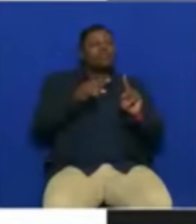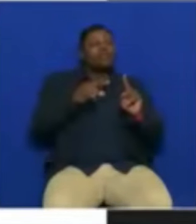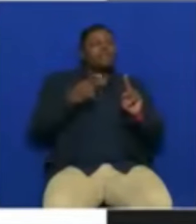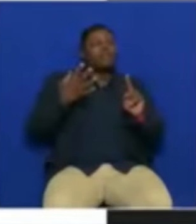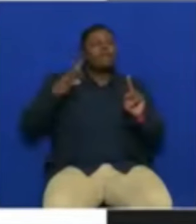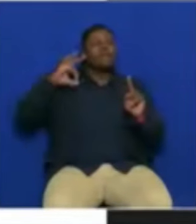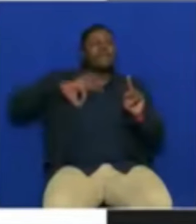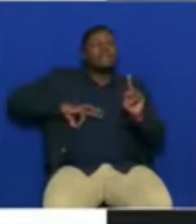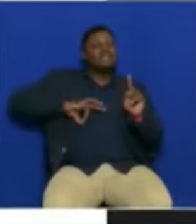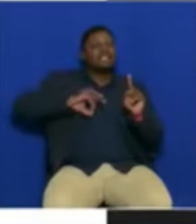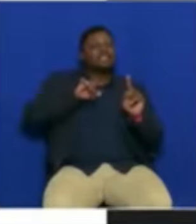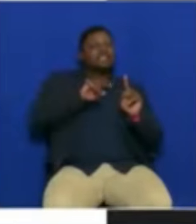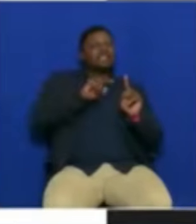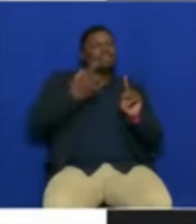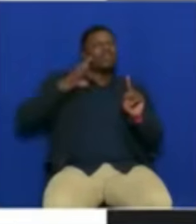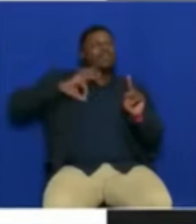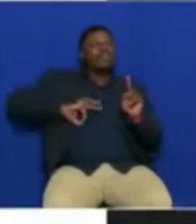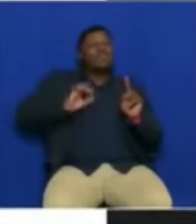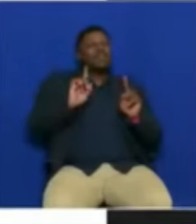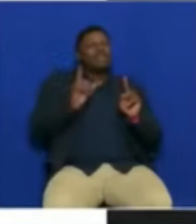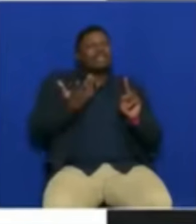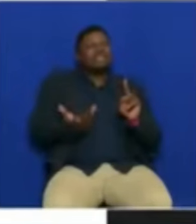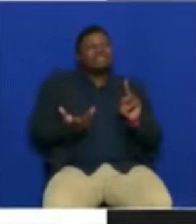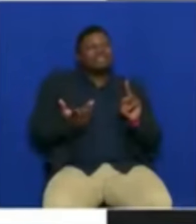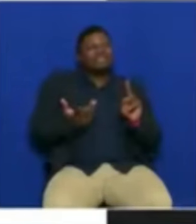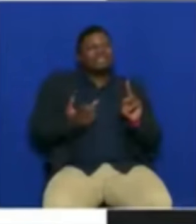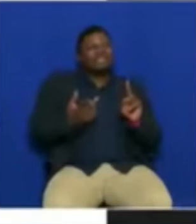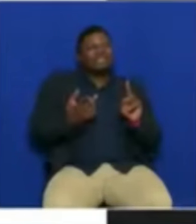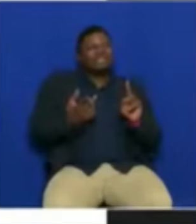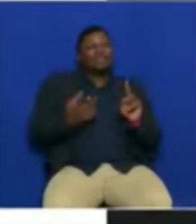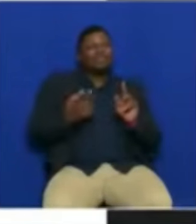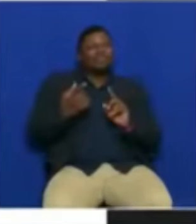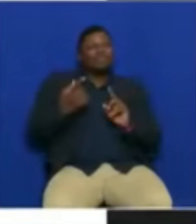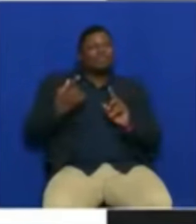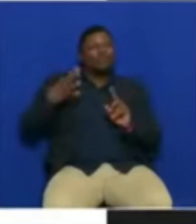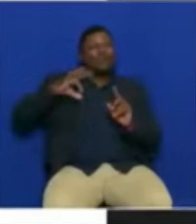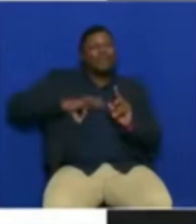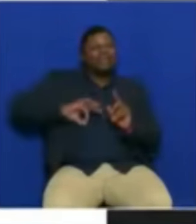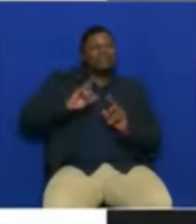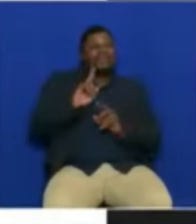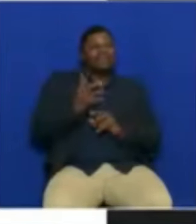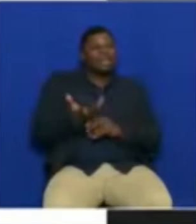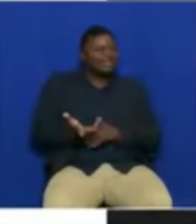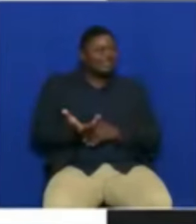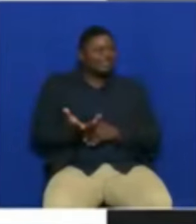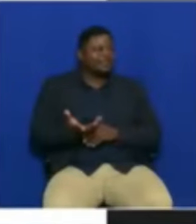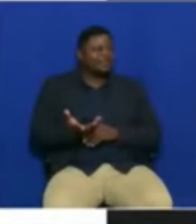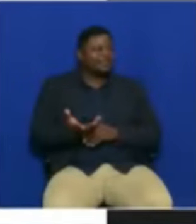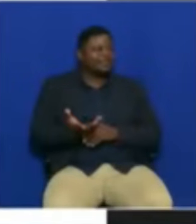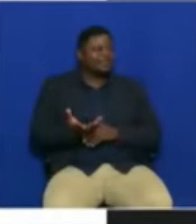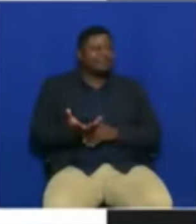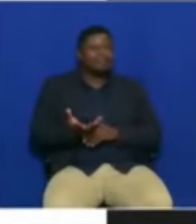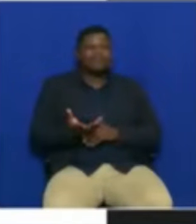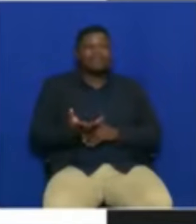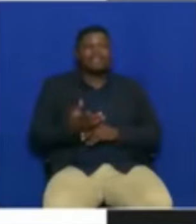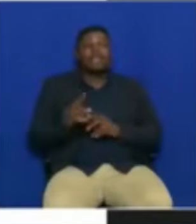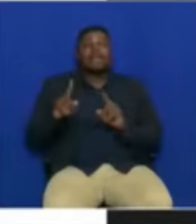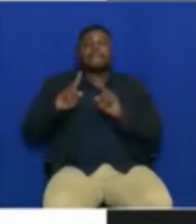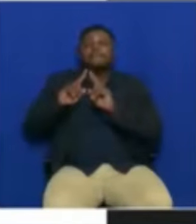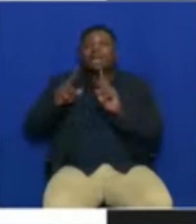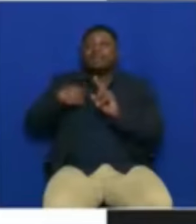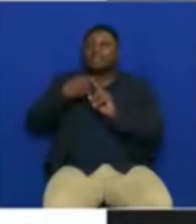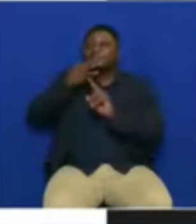advantage? The undue advantage is that a clearance has been done, meaning